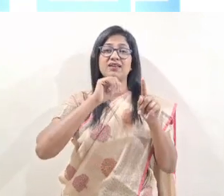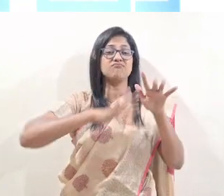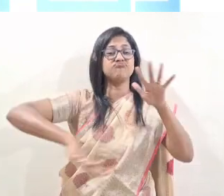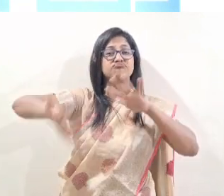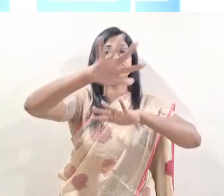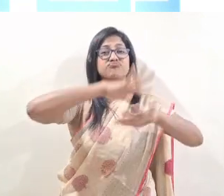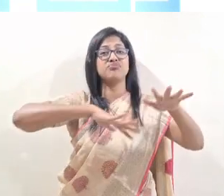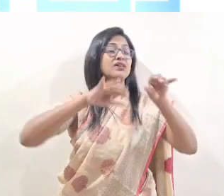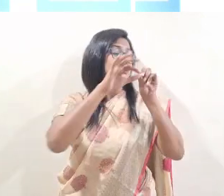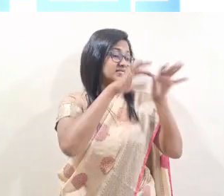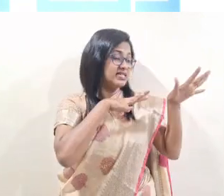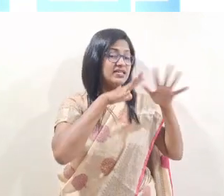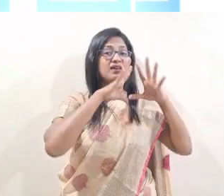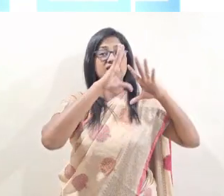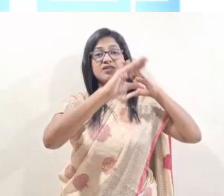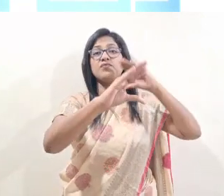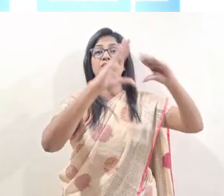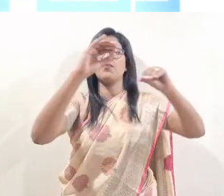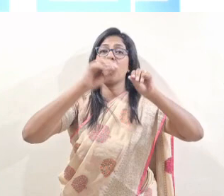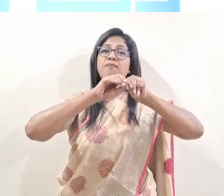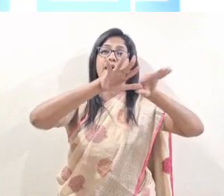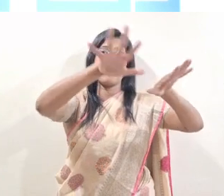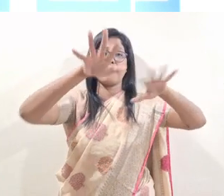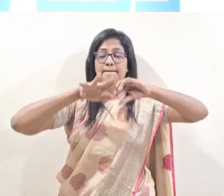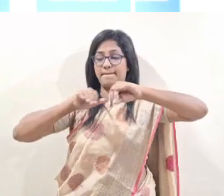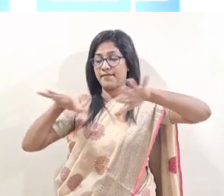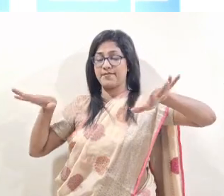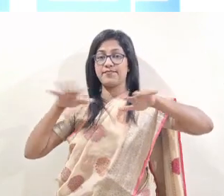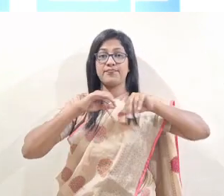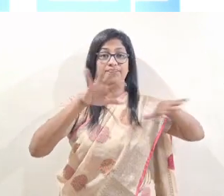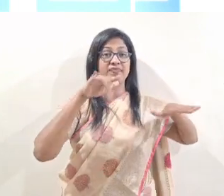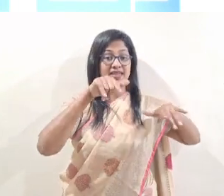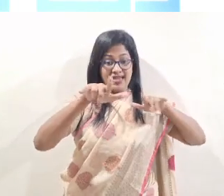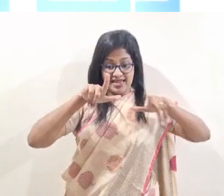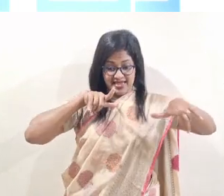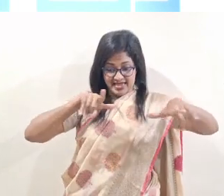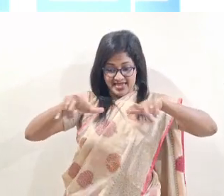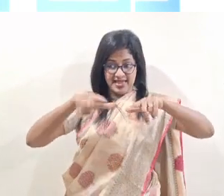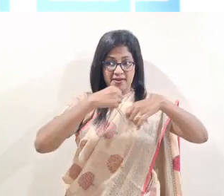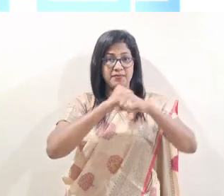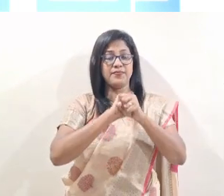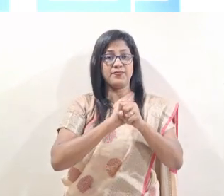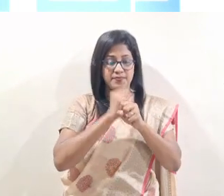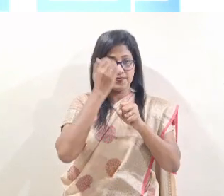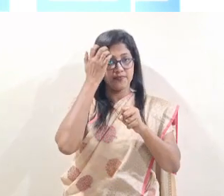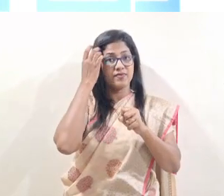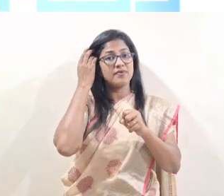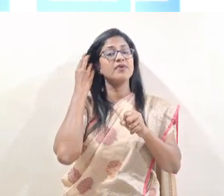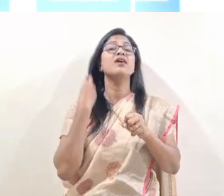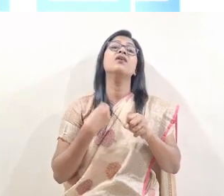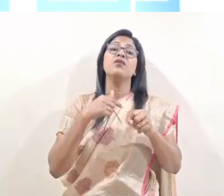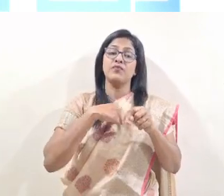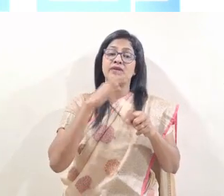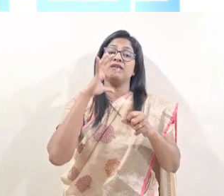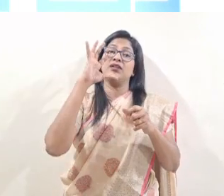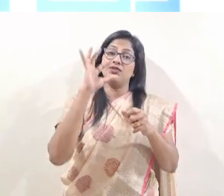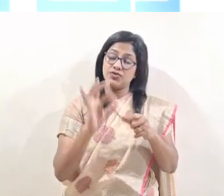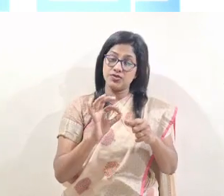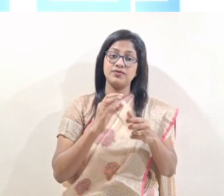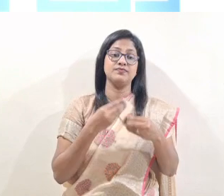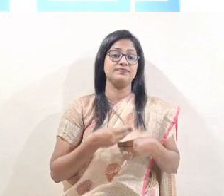even to the suburbs. So when the alignment is designed, we ensure